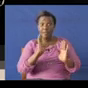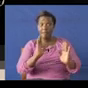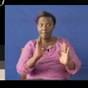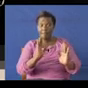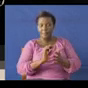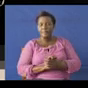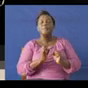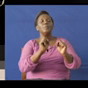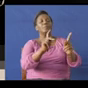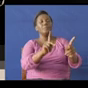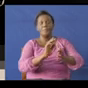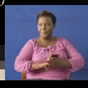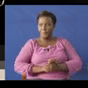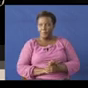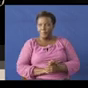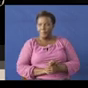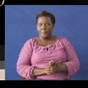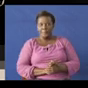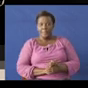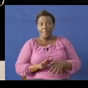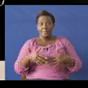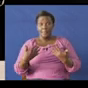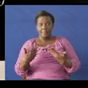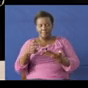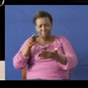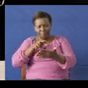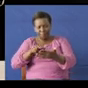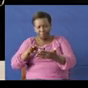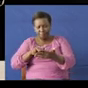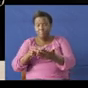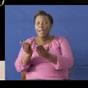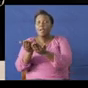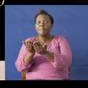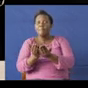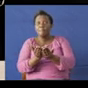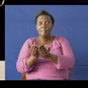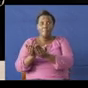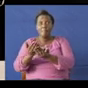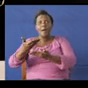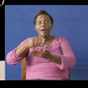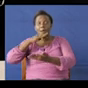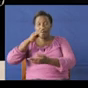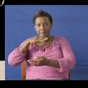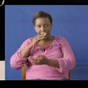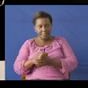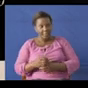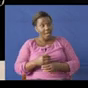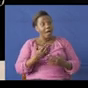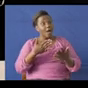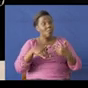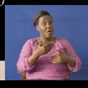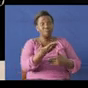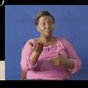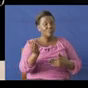Are we ready? Good. Now, I'm going to read a passage to you. I want